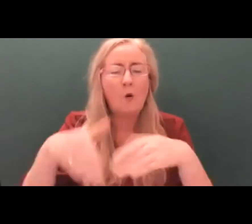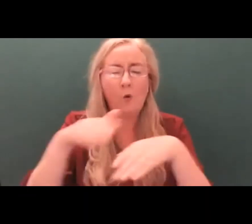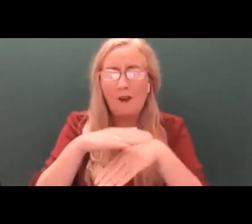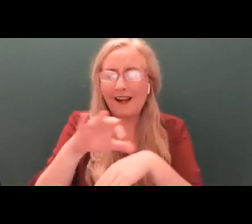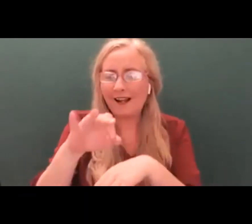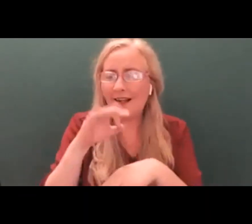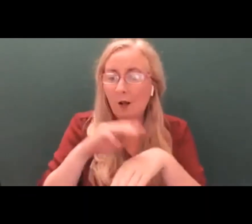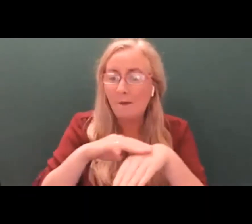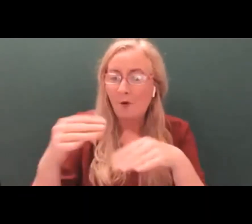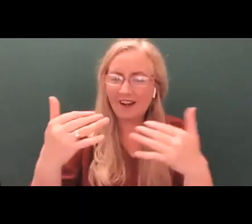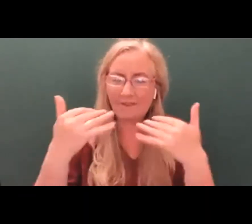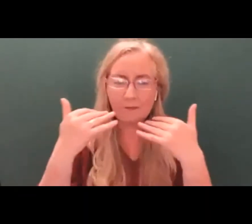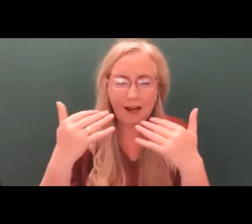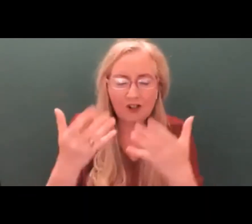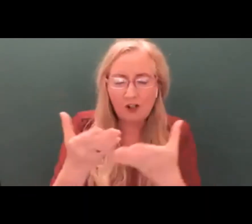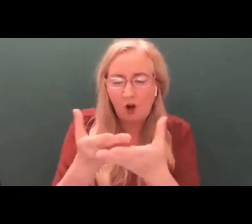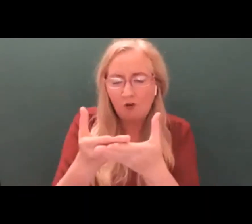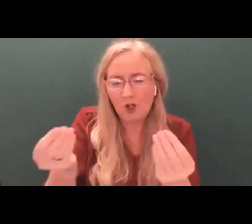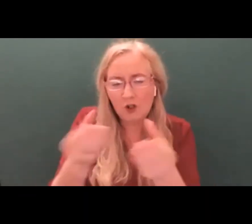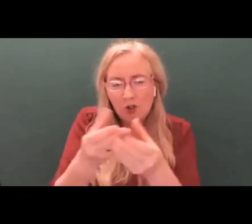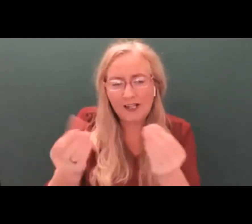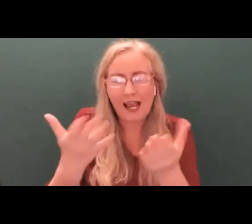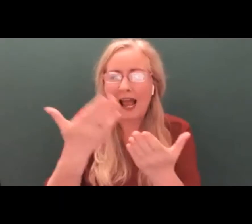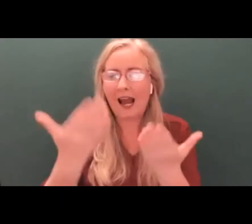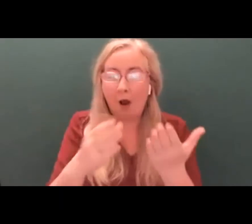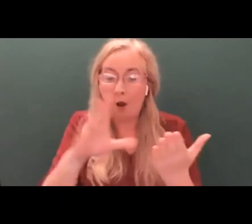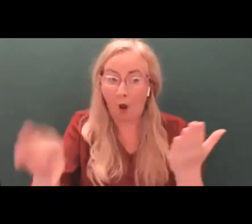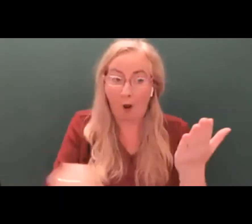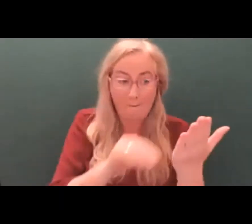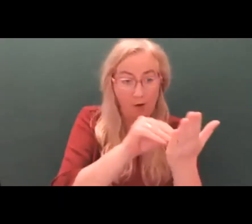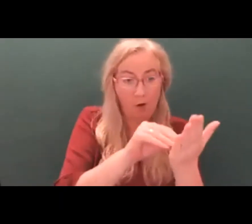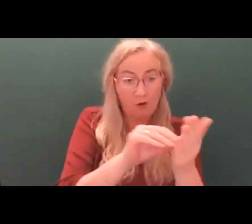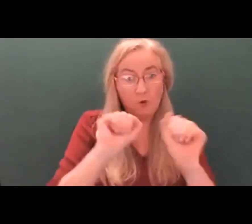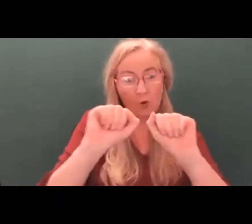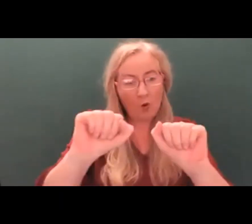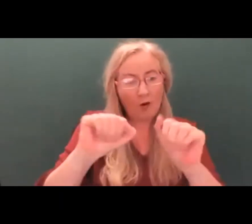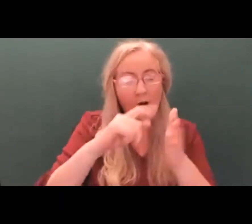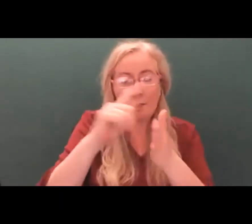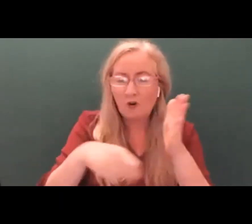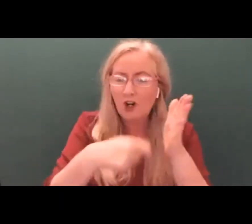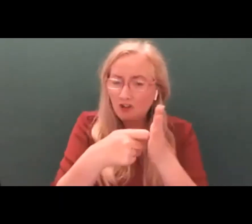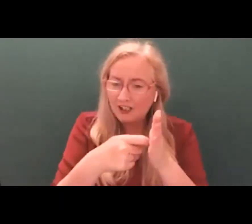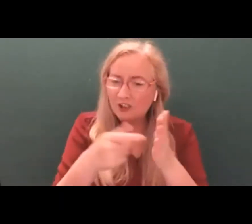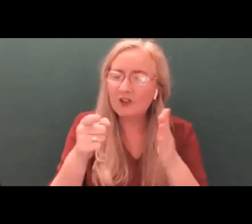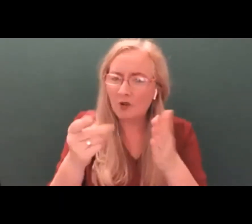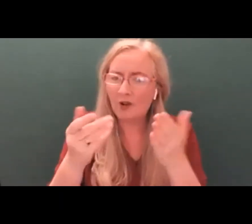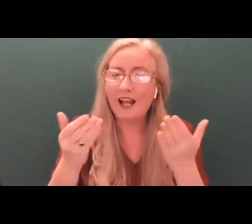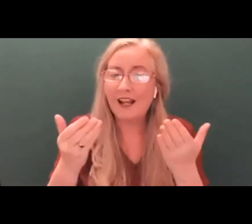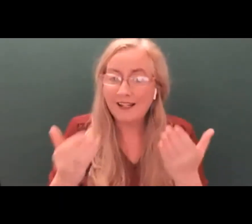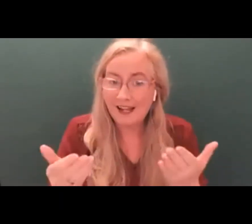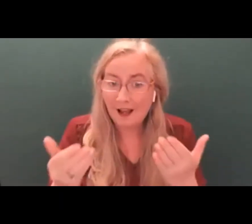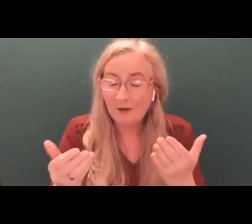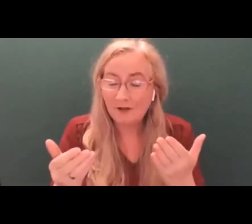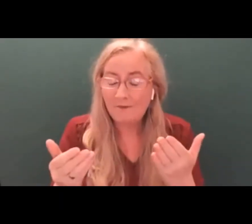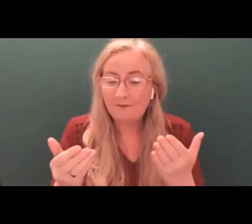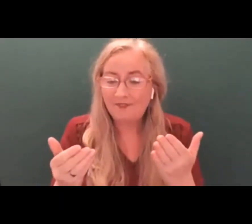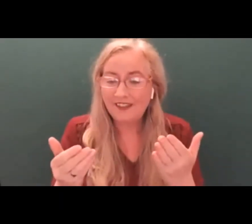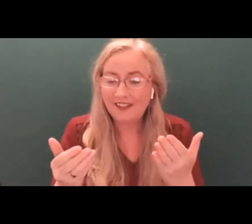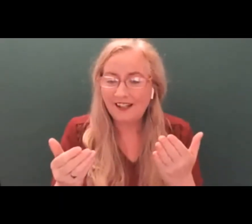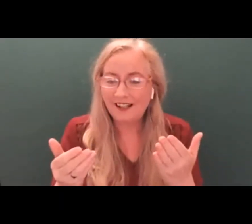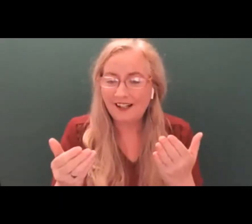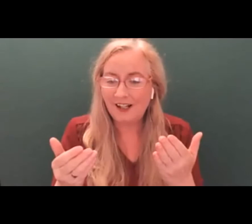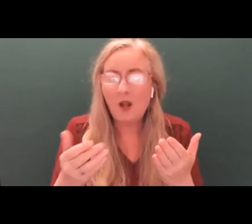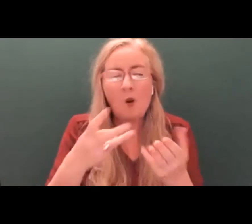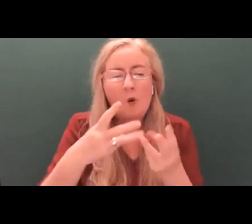and resources on how to upload your project. And at this stage, I'd just say that, as we go